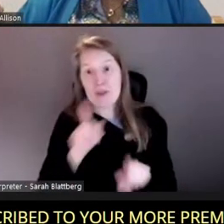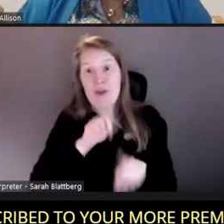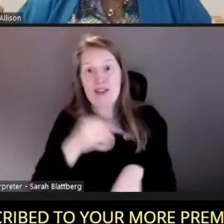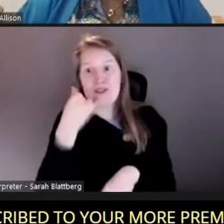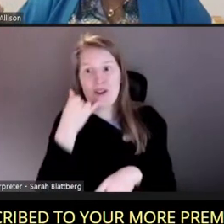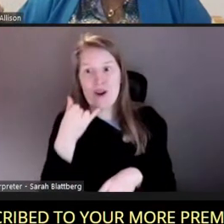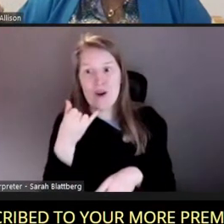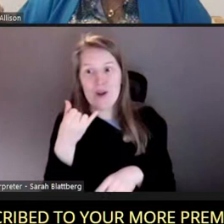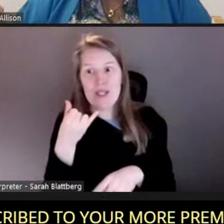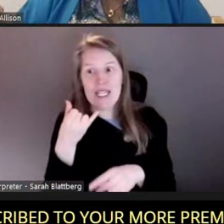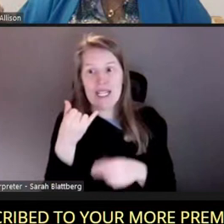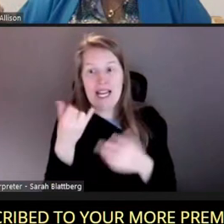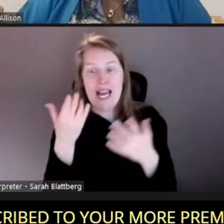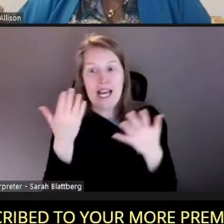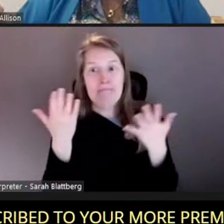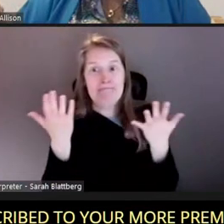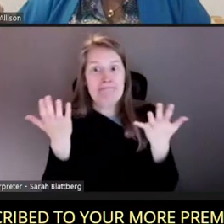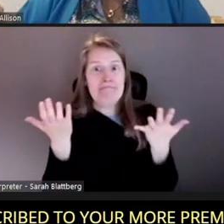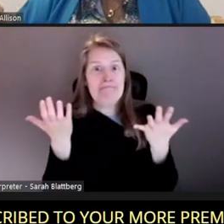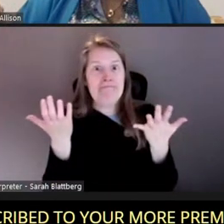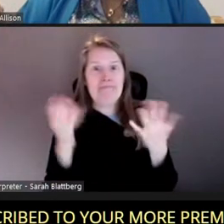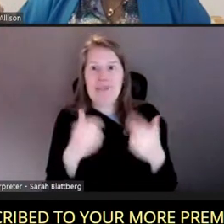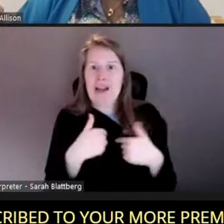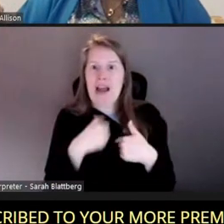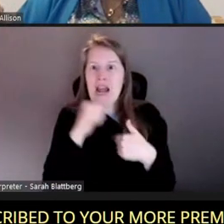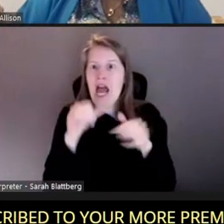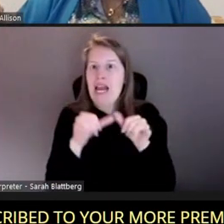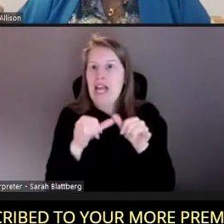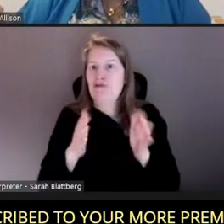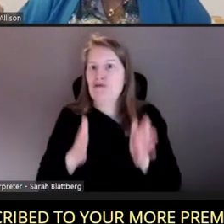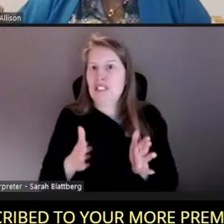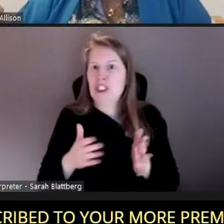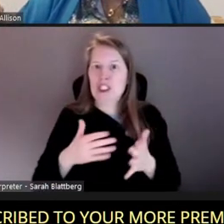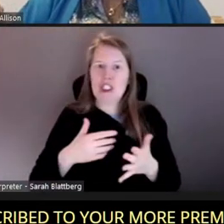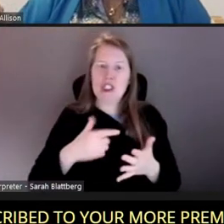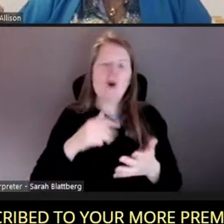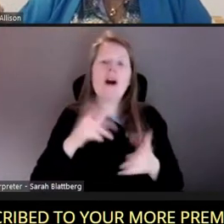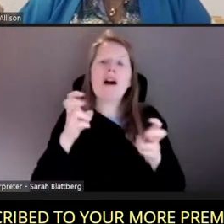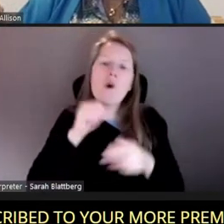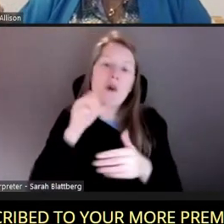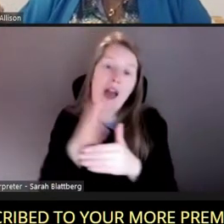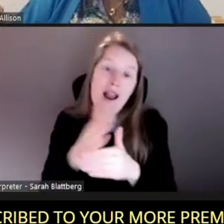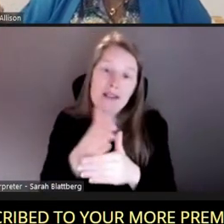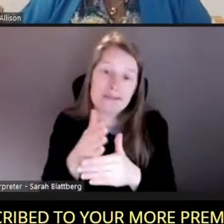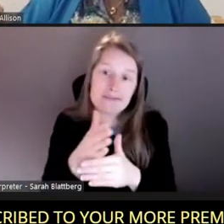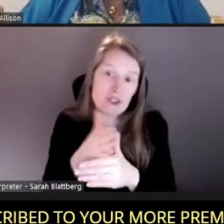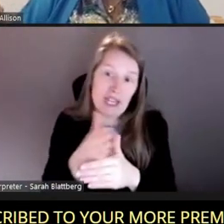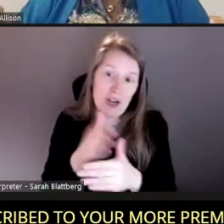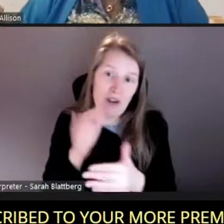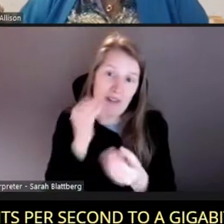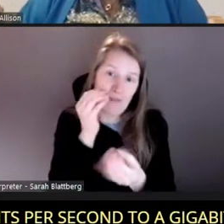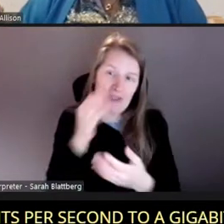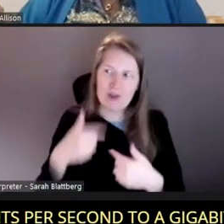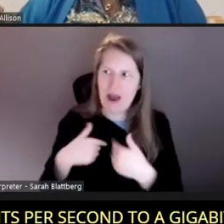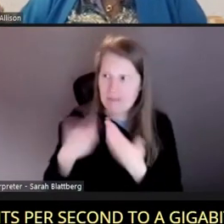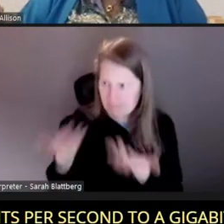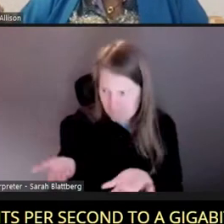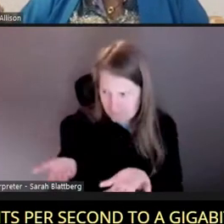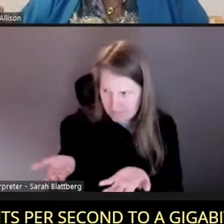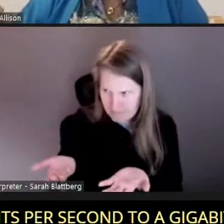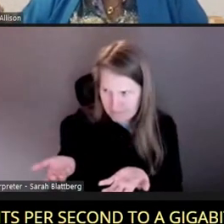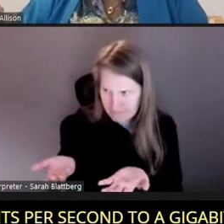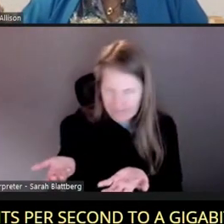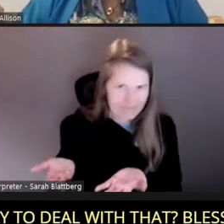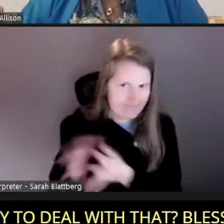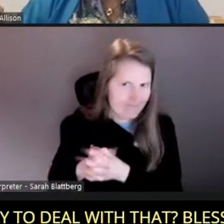these ISPs didn't have that kind of information on hand or wouldn't give it to me. So as a shopper, I